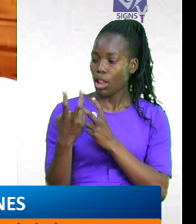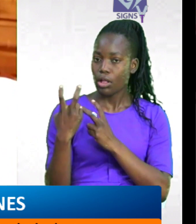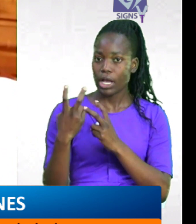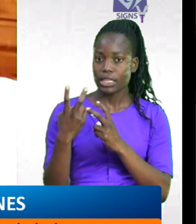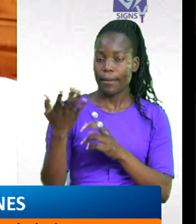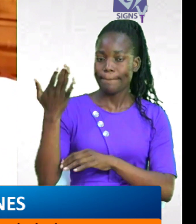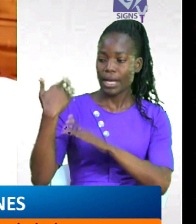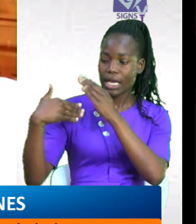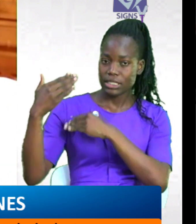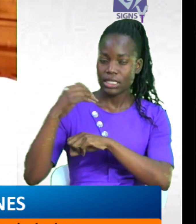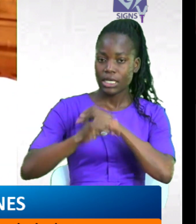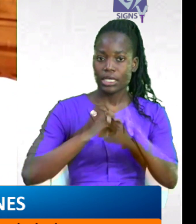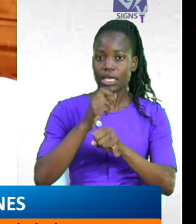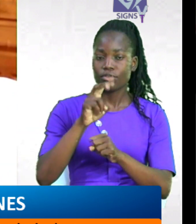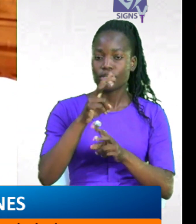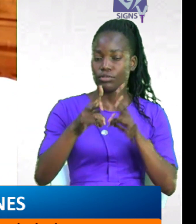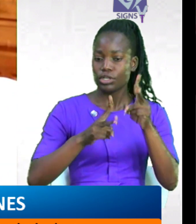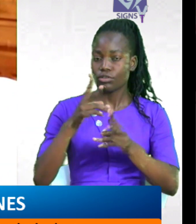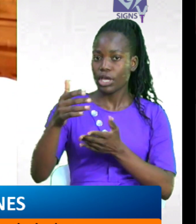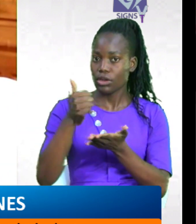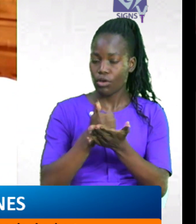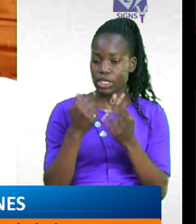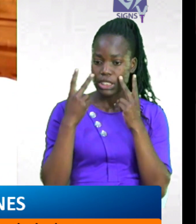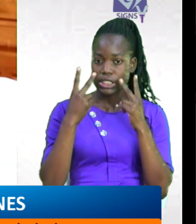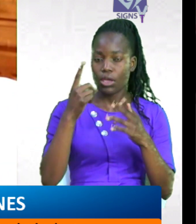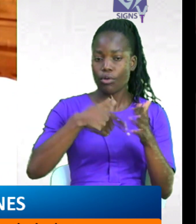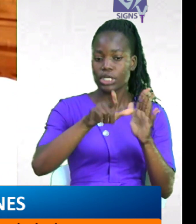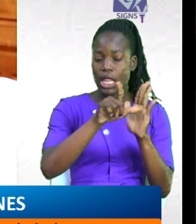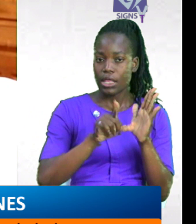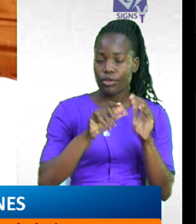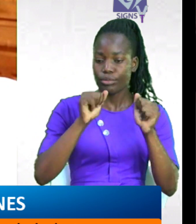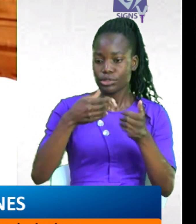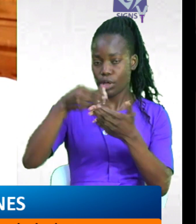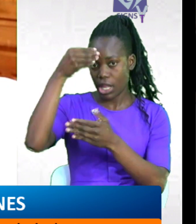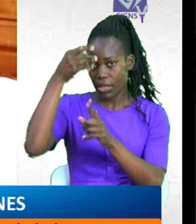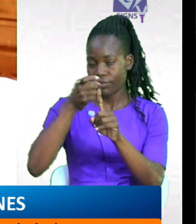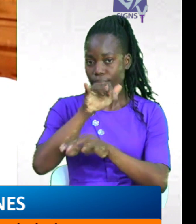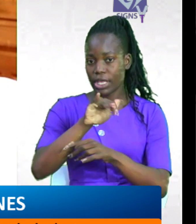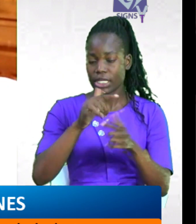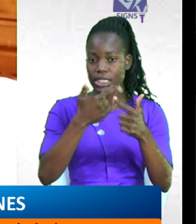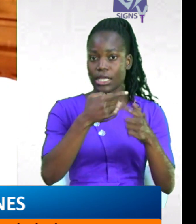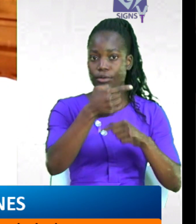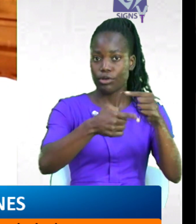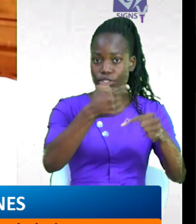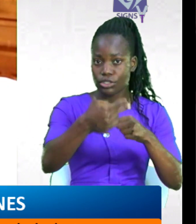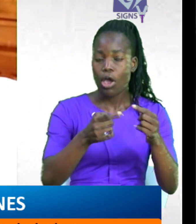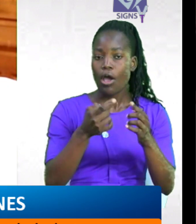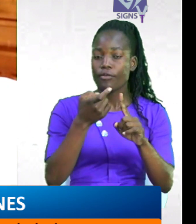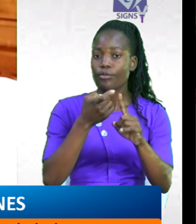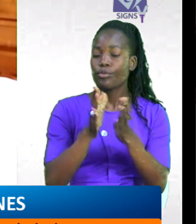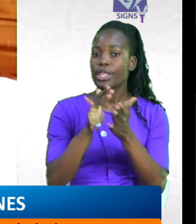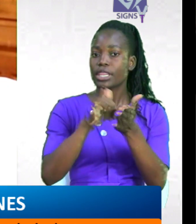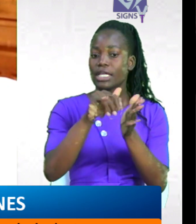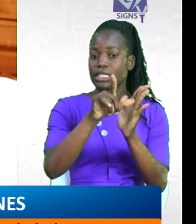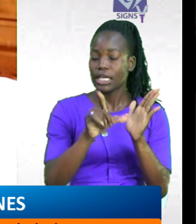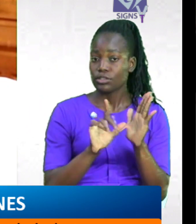past, that is the 2022 election, and audit it, see what lessons we can learn from it and move forward with those